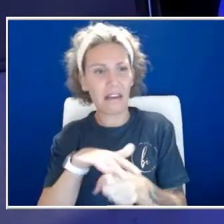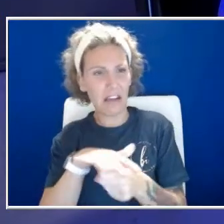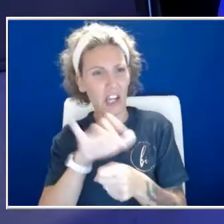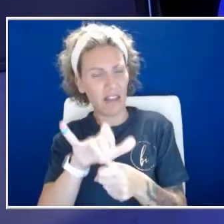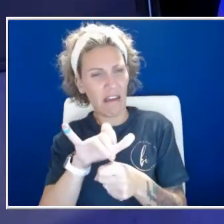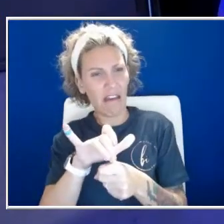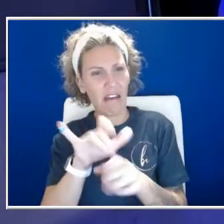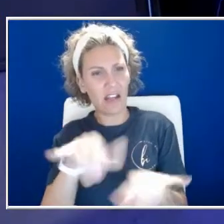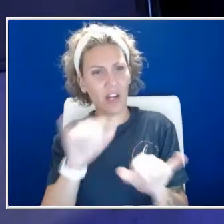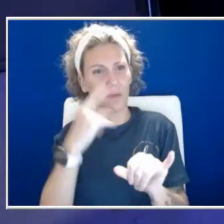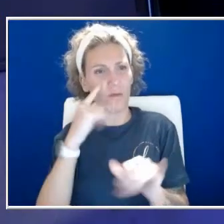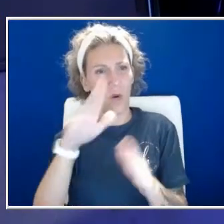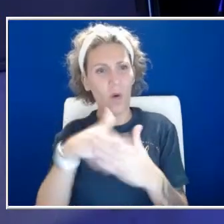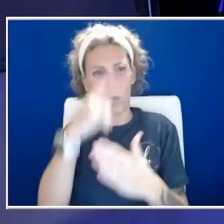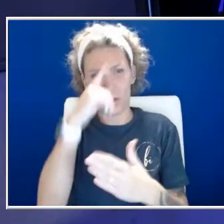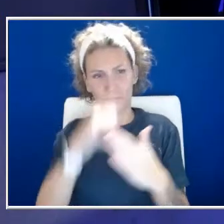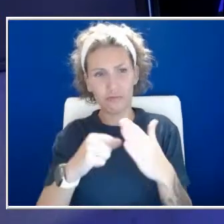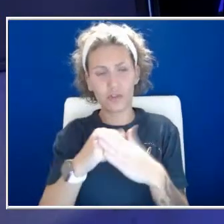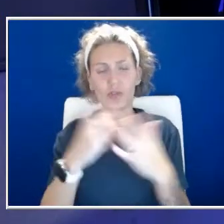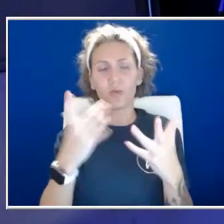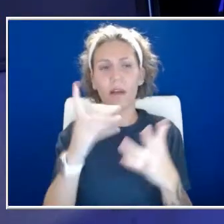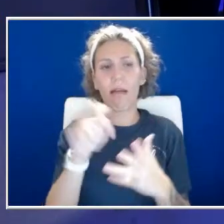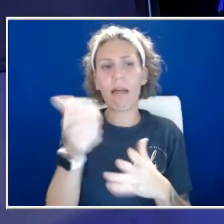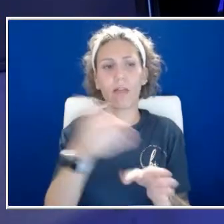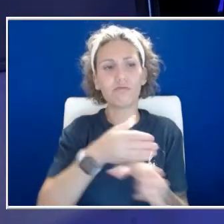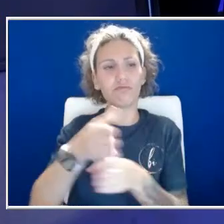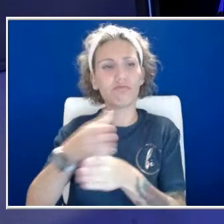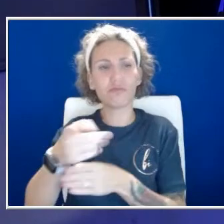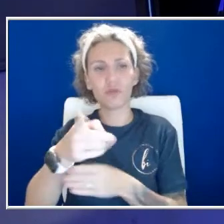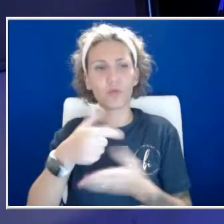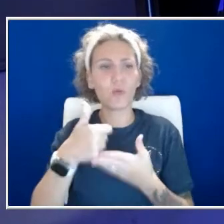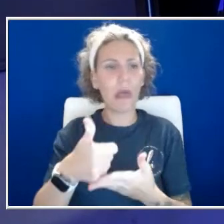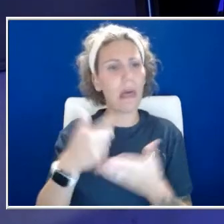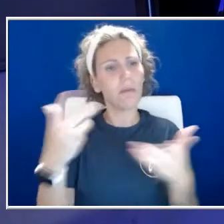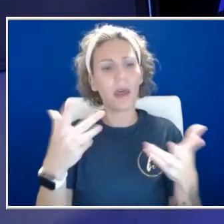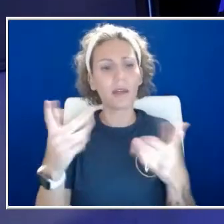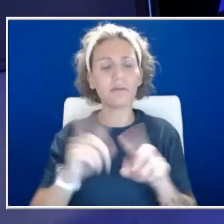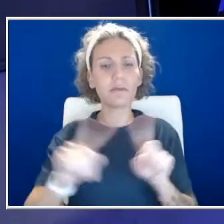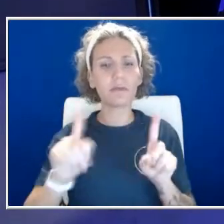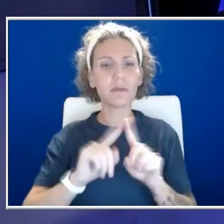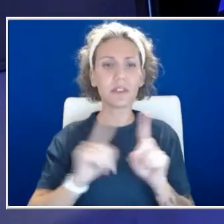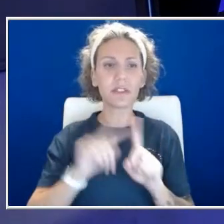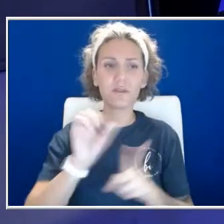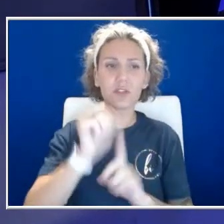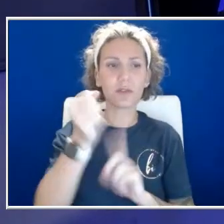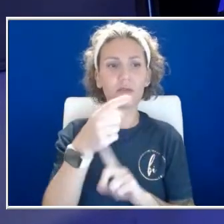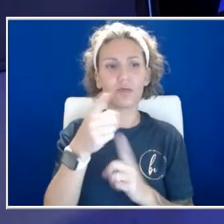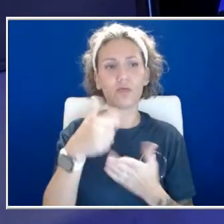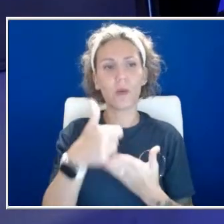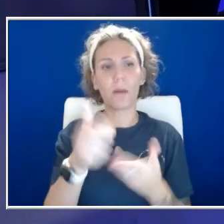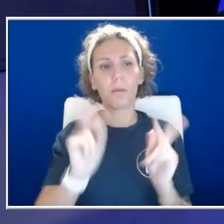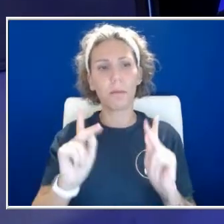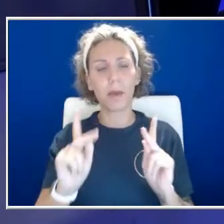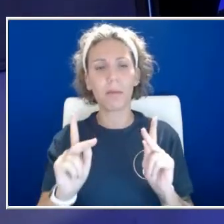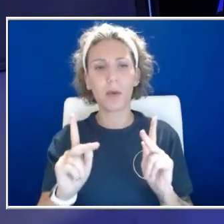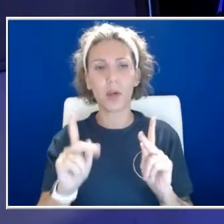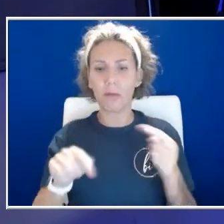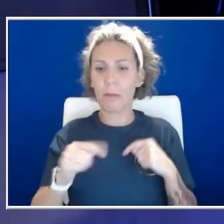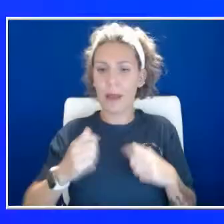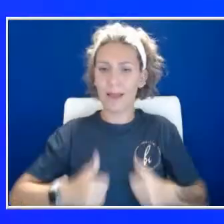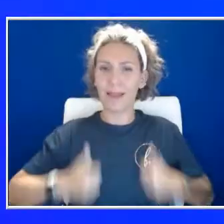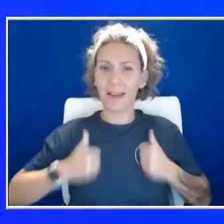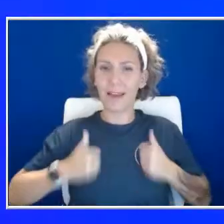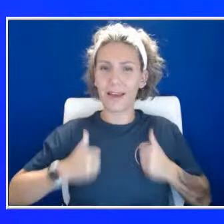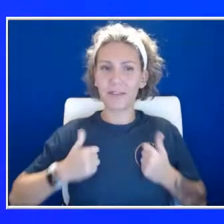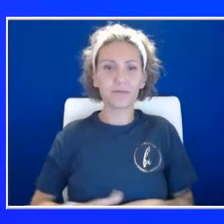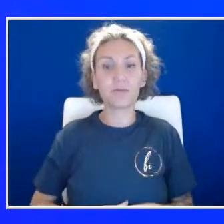patients? What are some other areas in which you help them? What are some different scenarios in which you've helped people get back to life? So one instance might